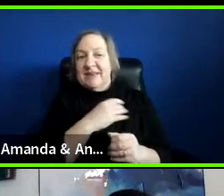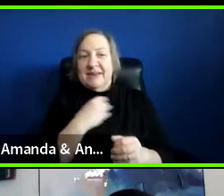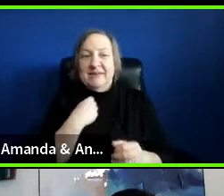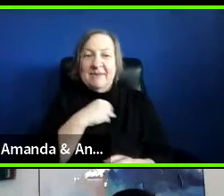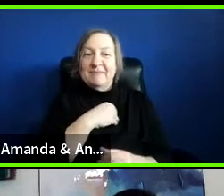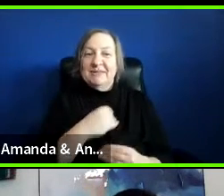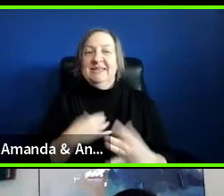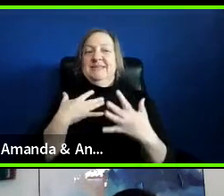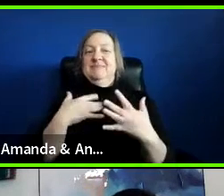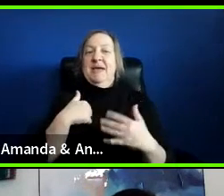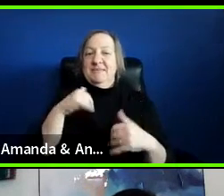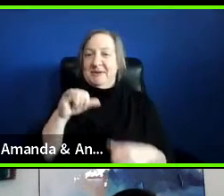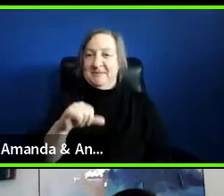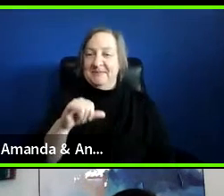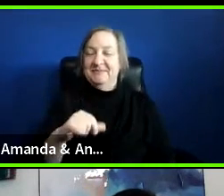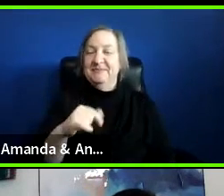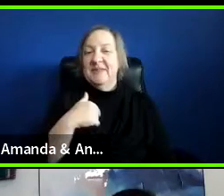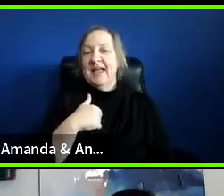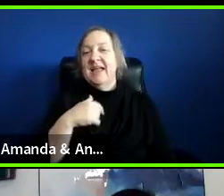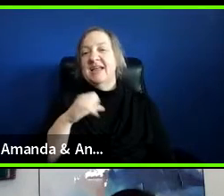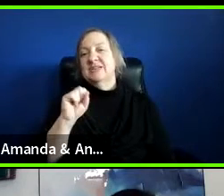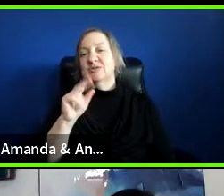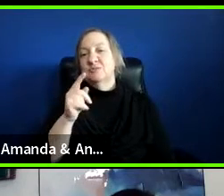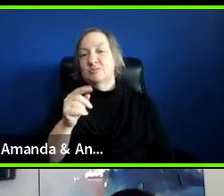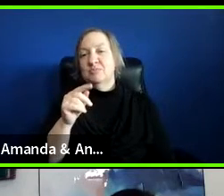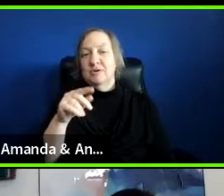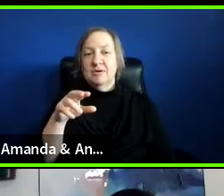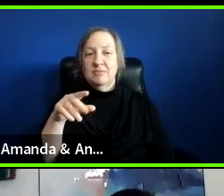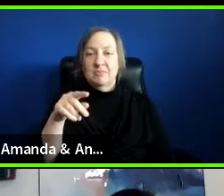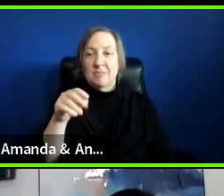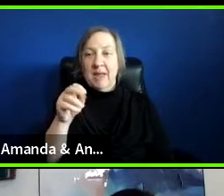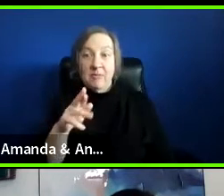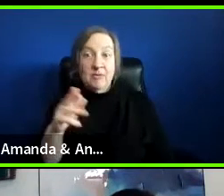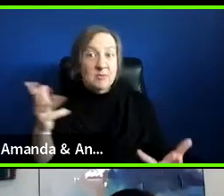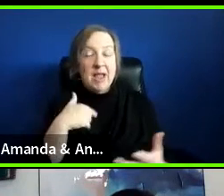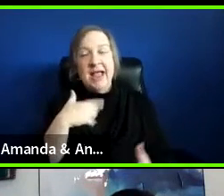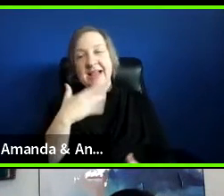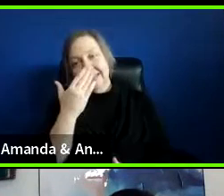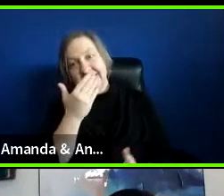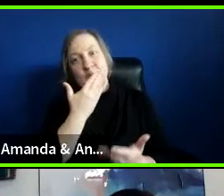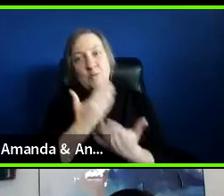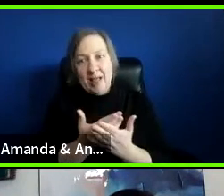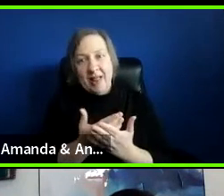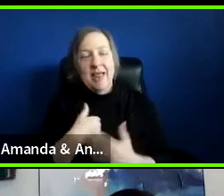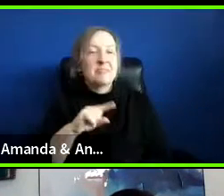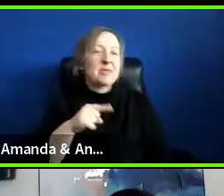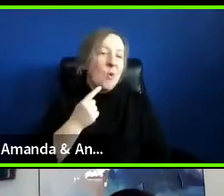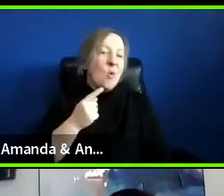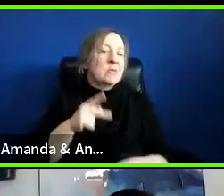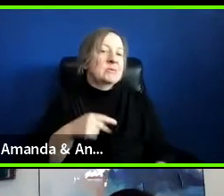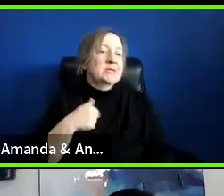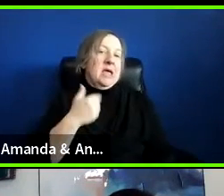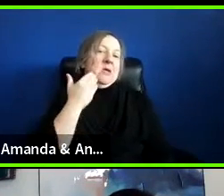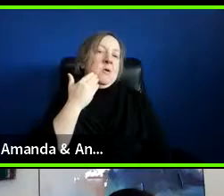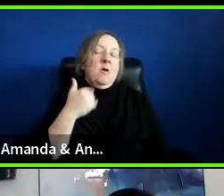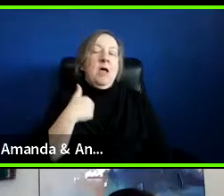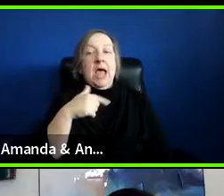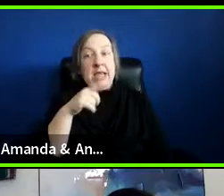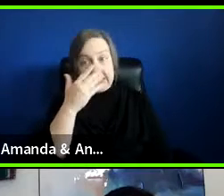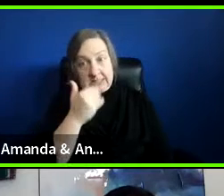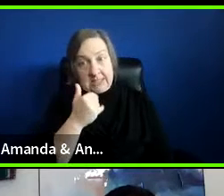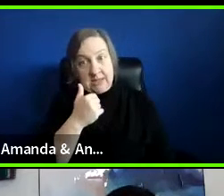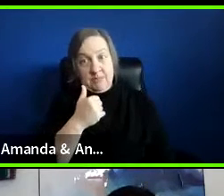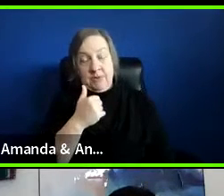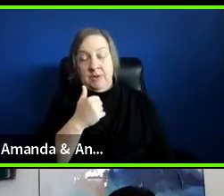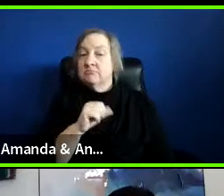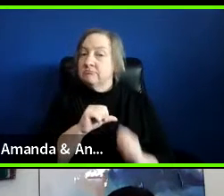inspiring. I have a superpower in that I sleep well. I'm the only person I know. I need to sleep. I sleep a